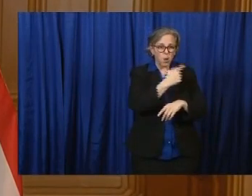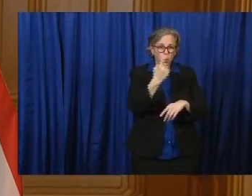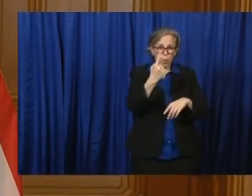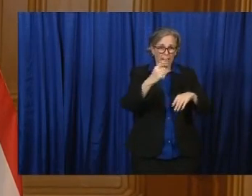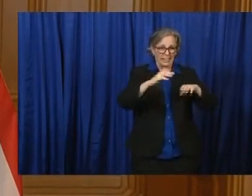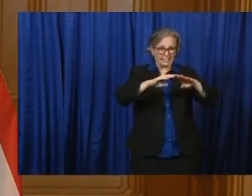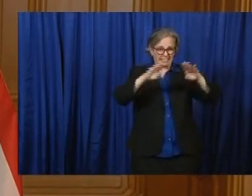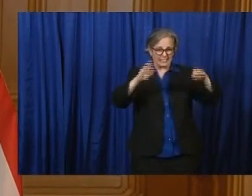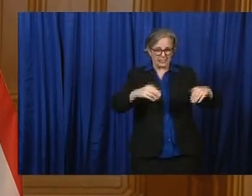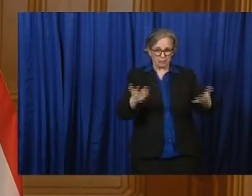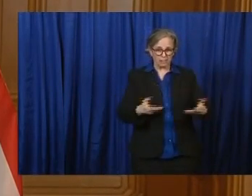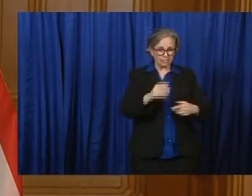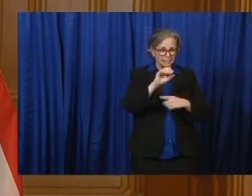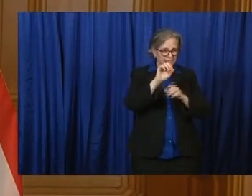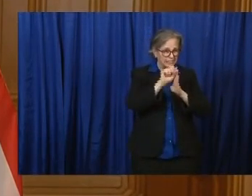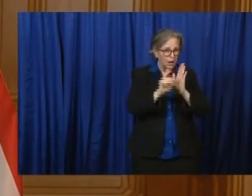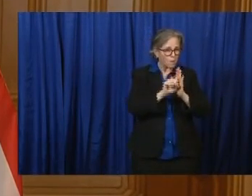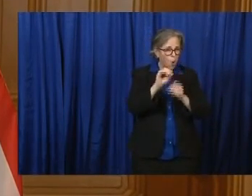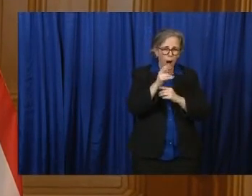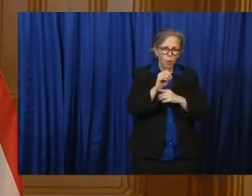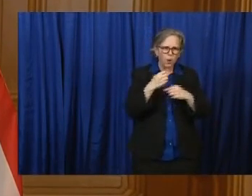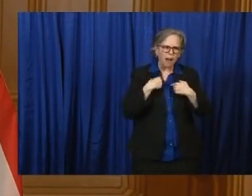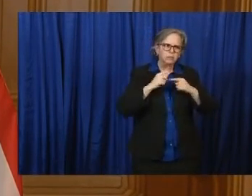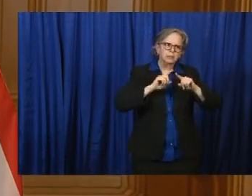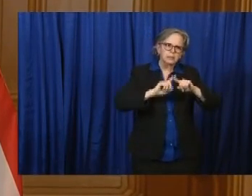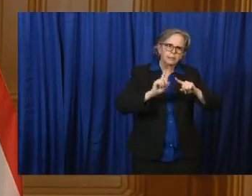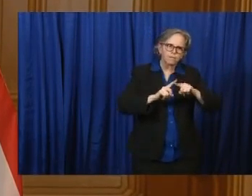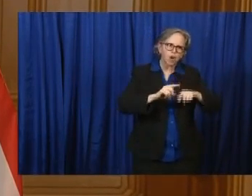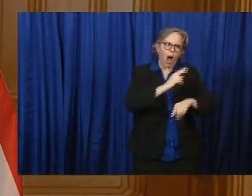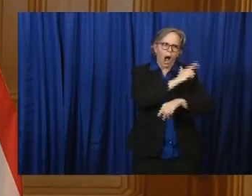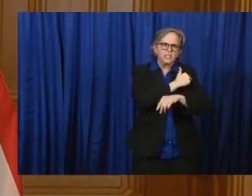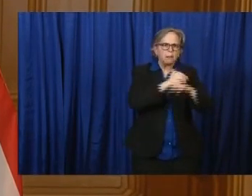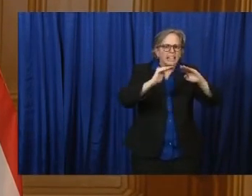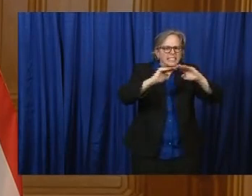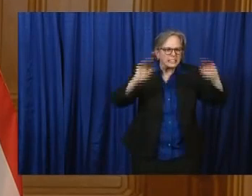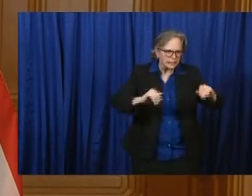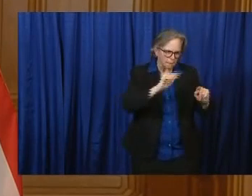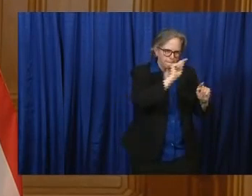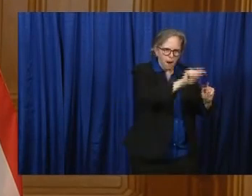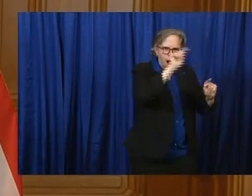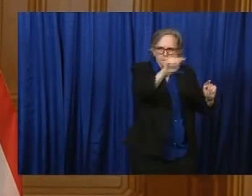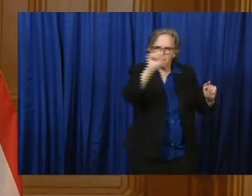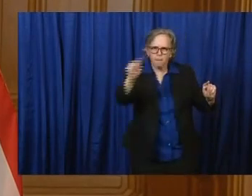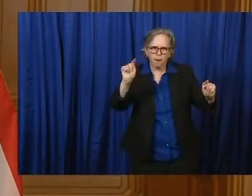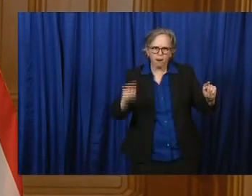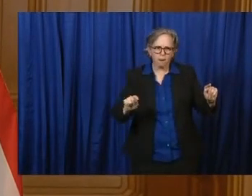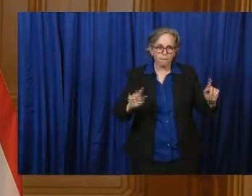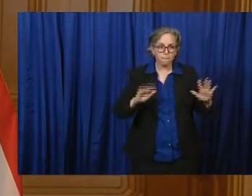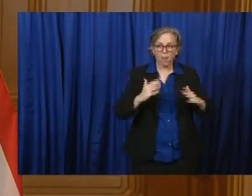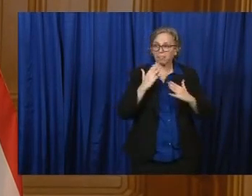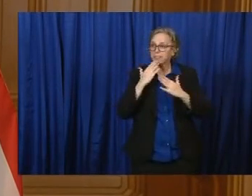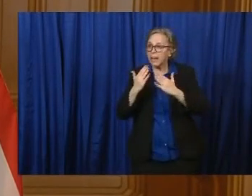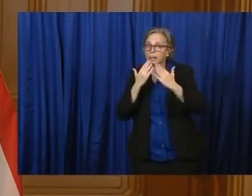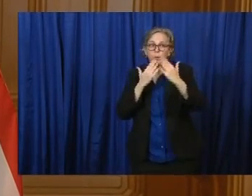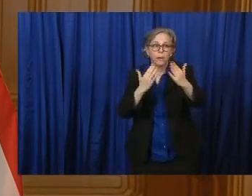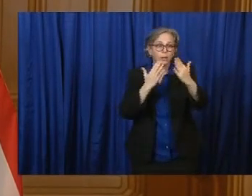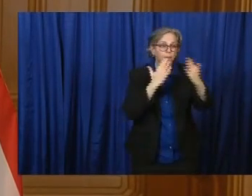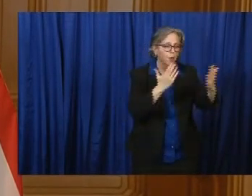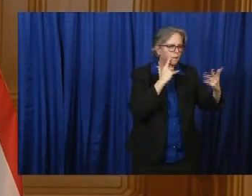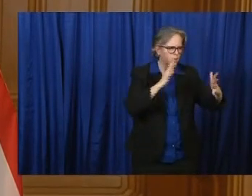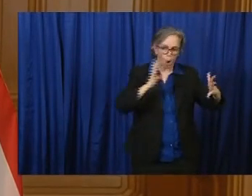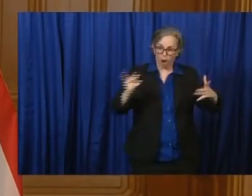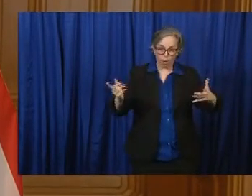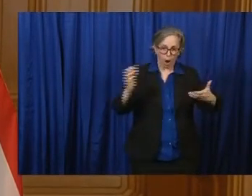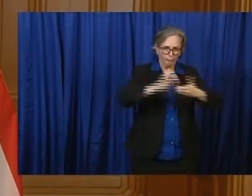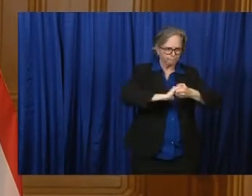we're doing, and I want to thank the hospitals, they have really, really come through. They're working together. They're